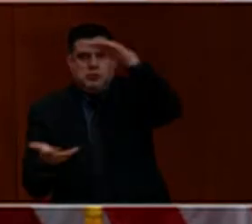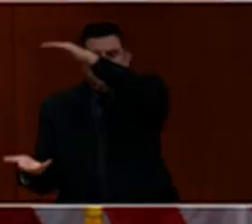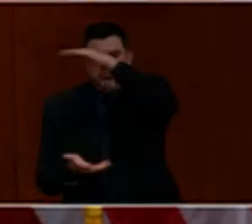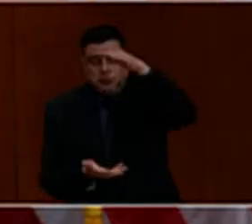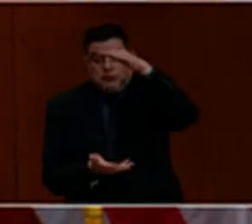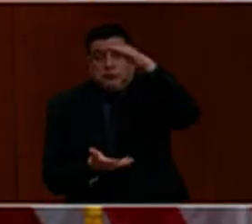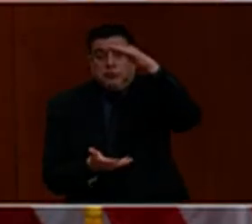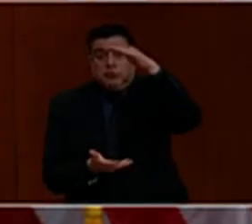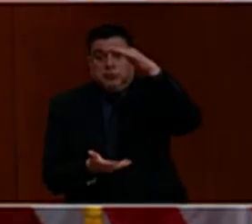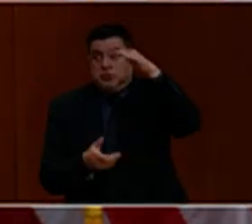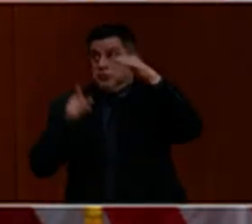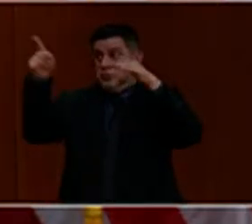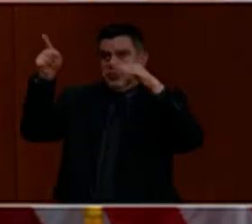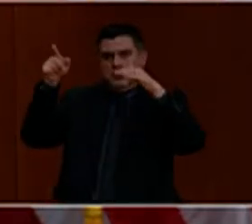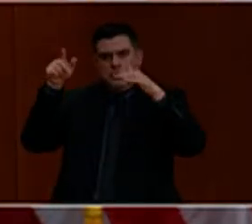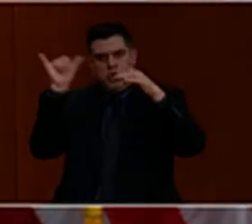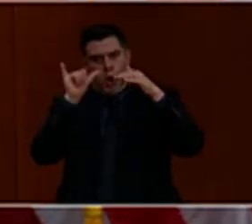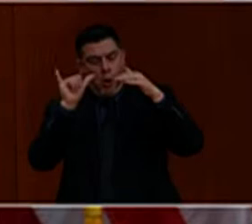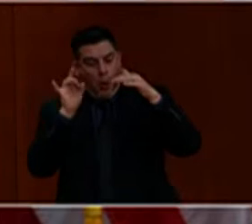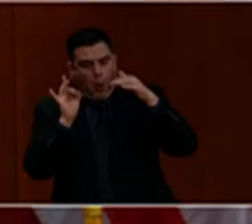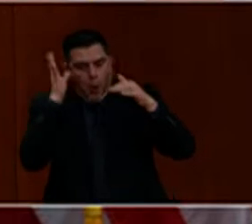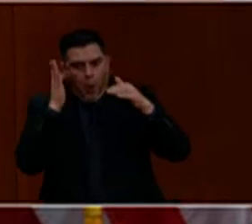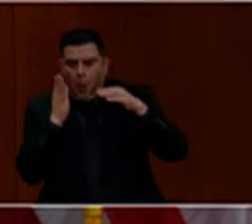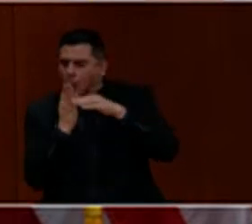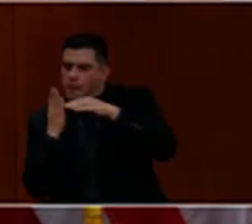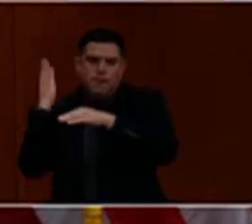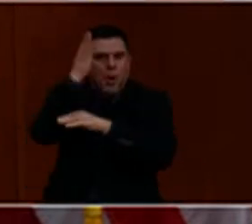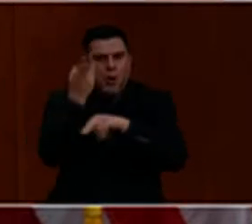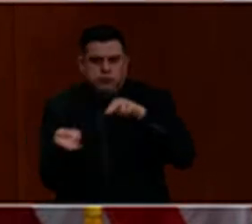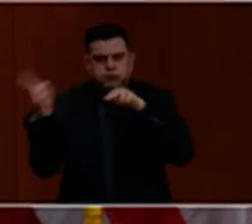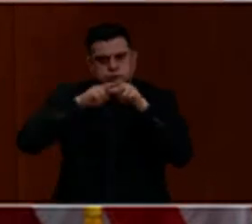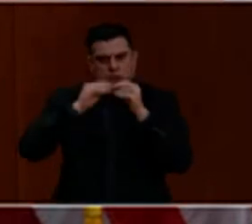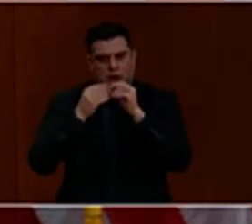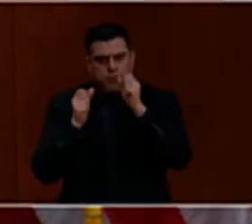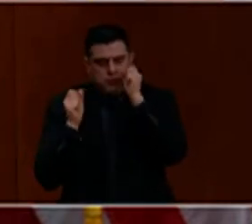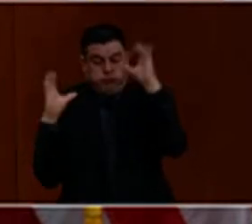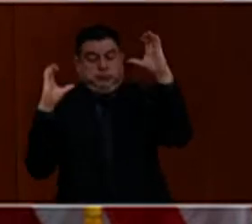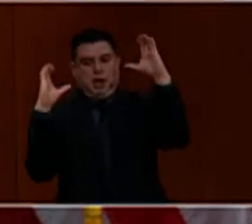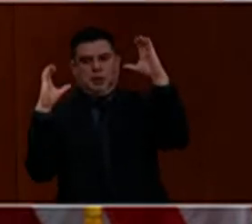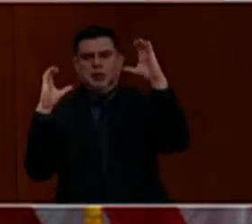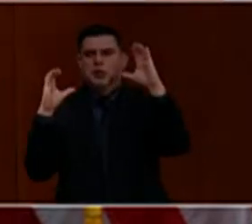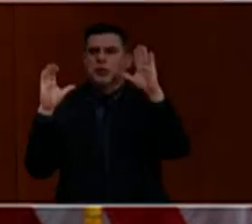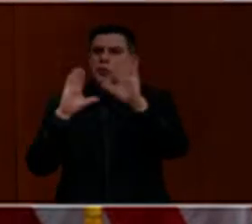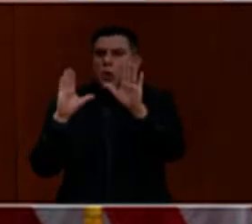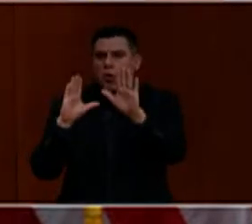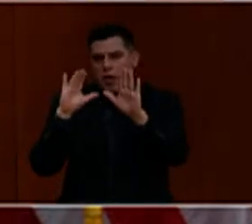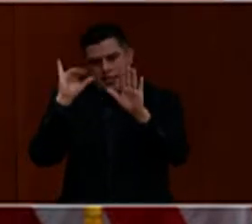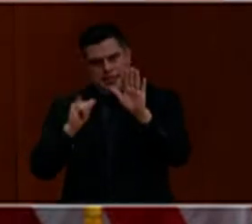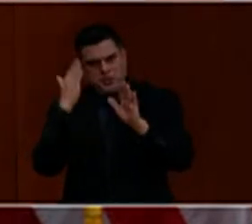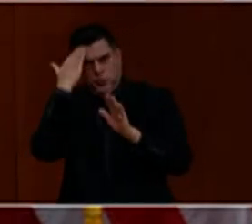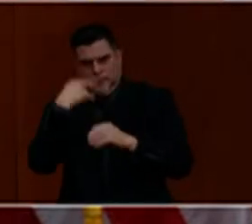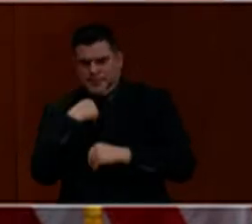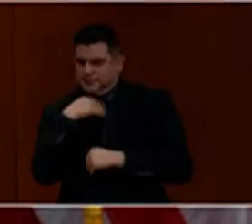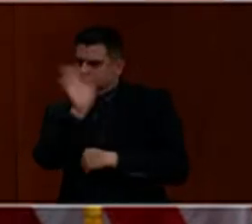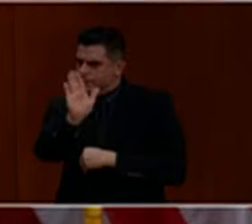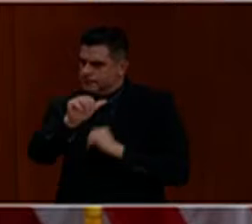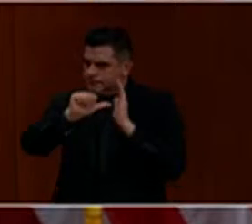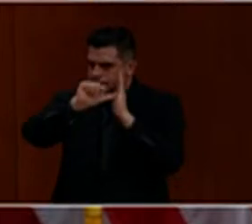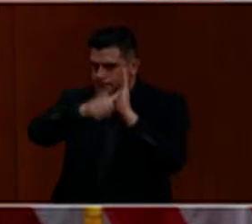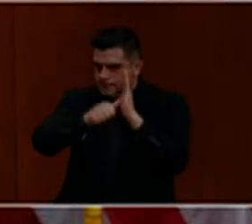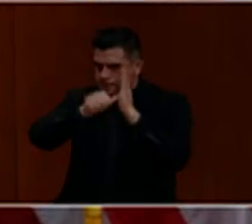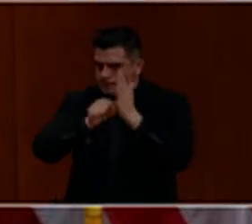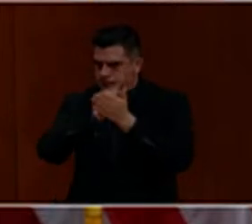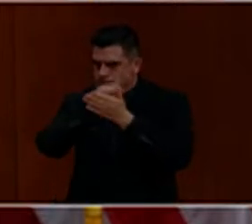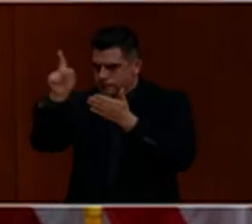been consistently now for several weeks talking about looking at that COVID-like illness visits to